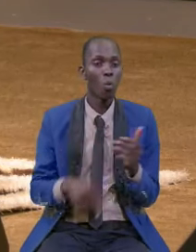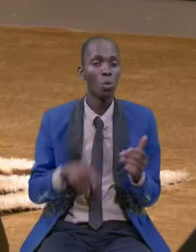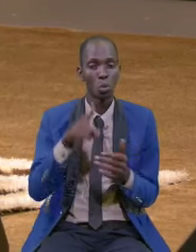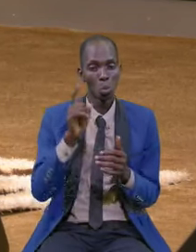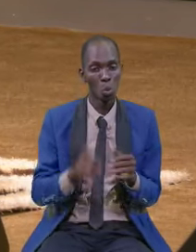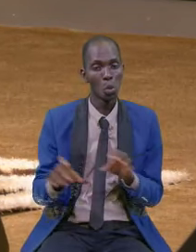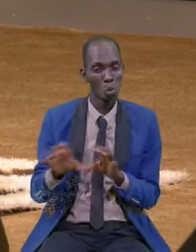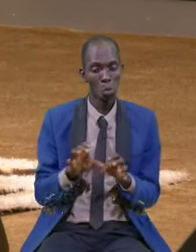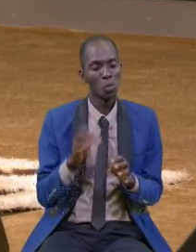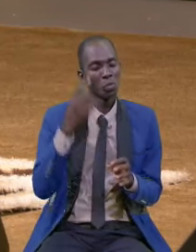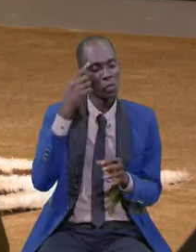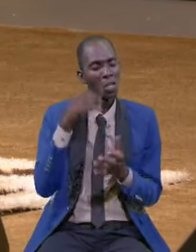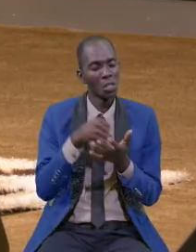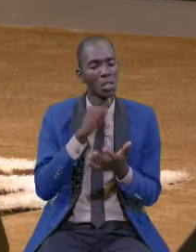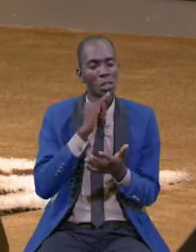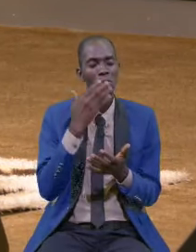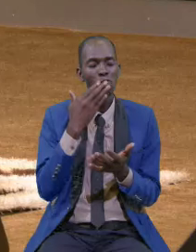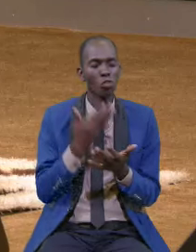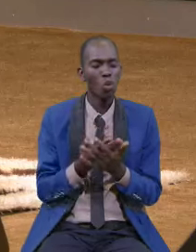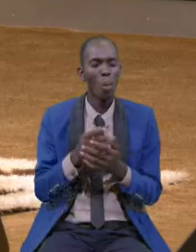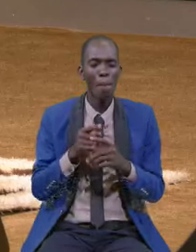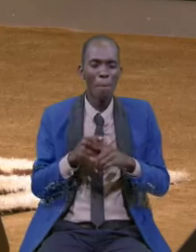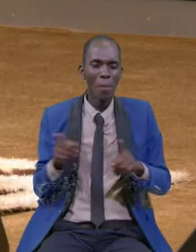same time, he endeavored to